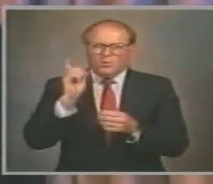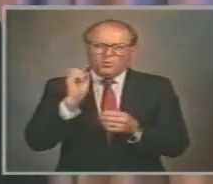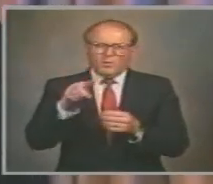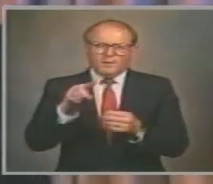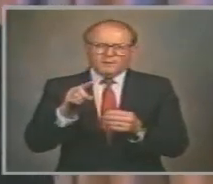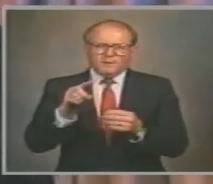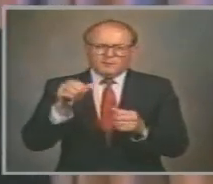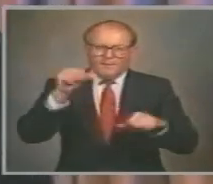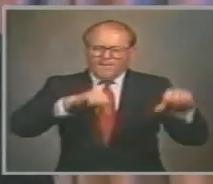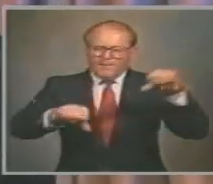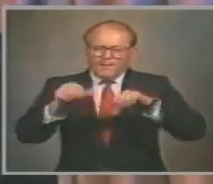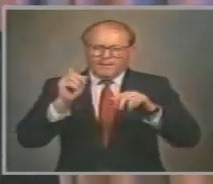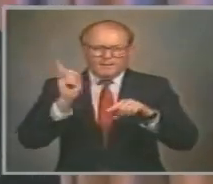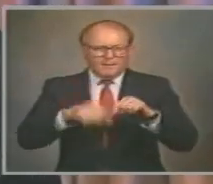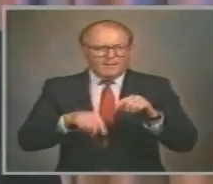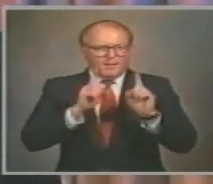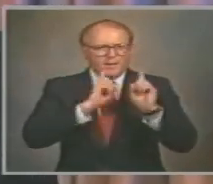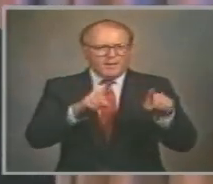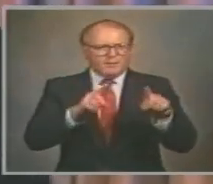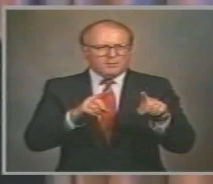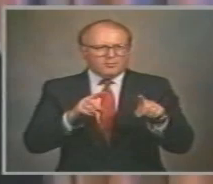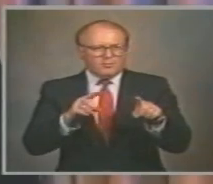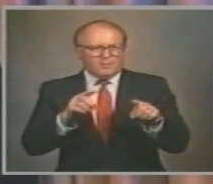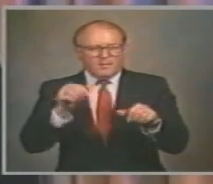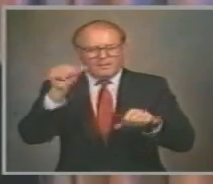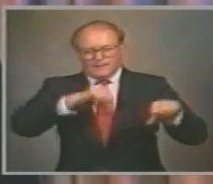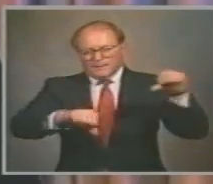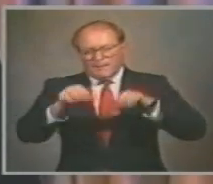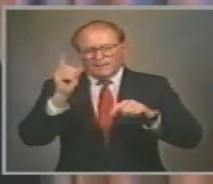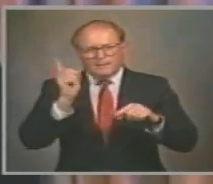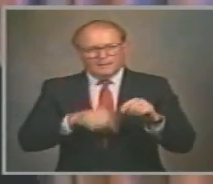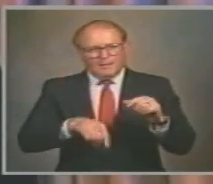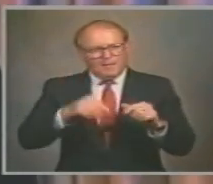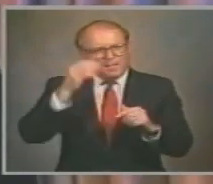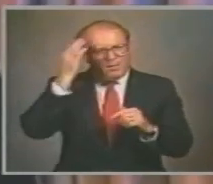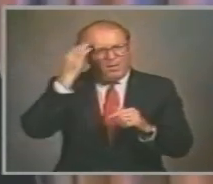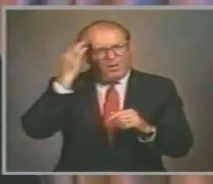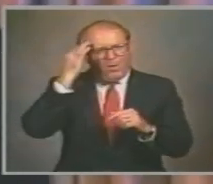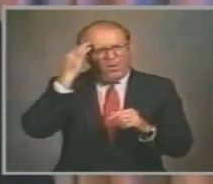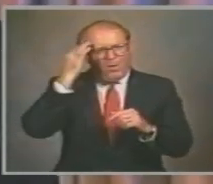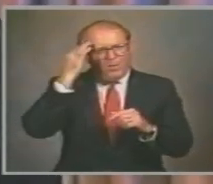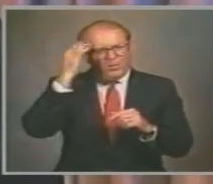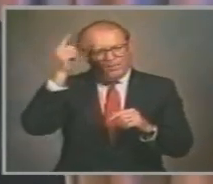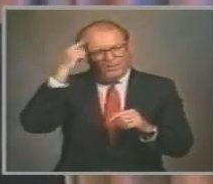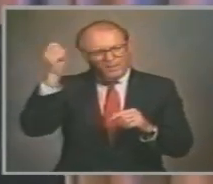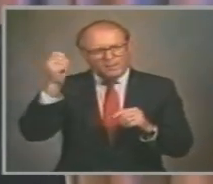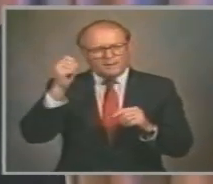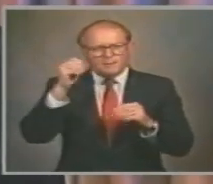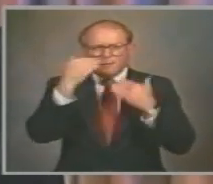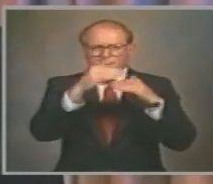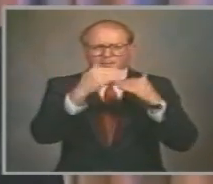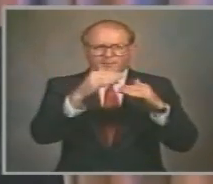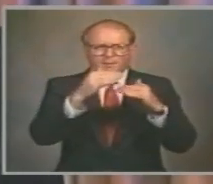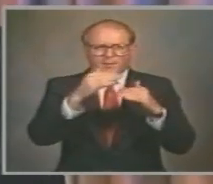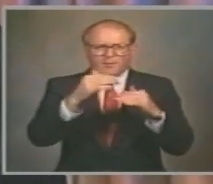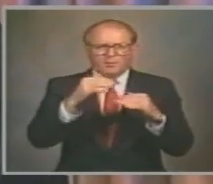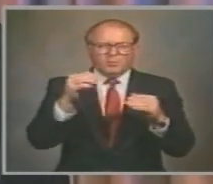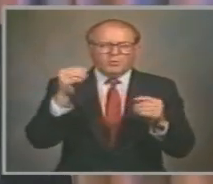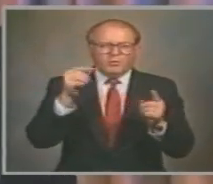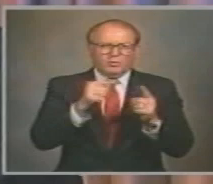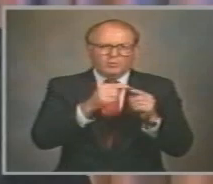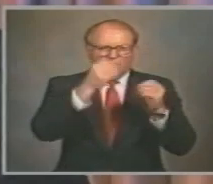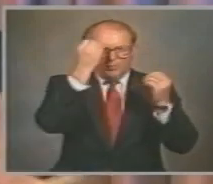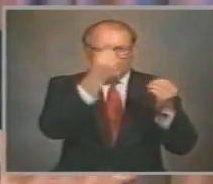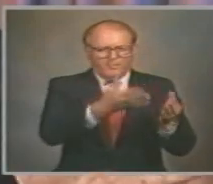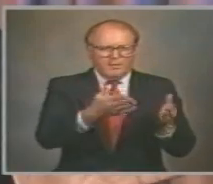can't answer. For example, science cannot know, because it's limited to materialistic data,